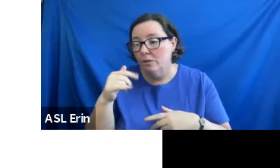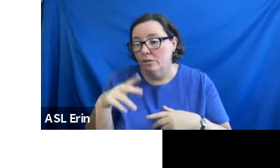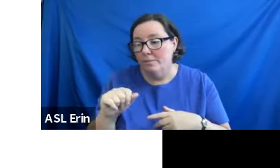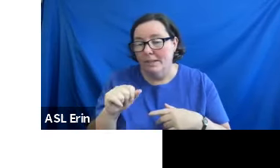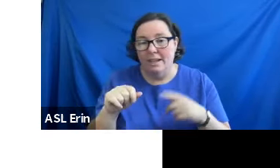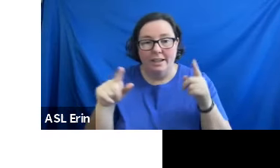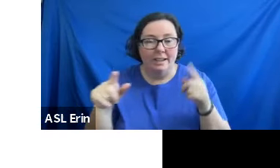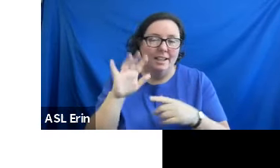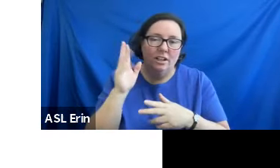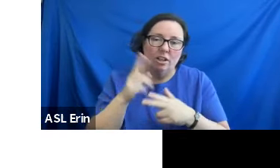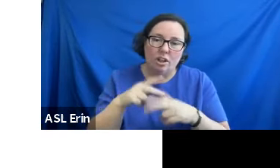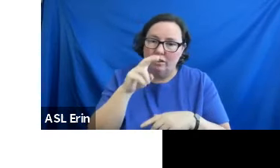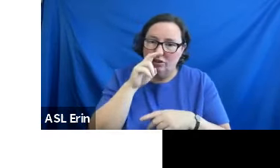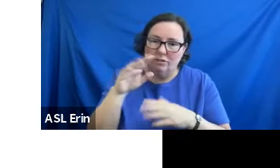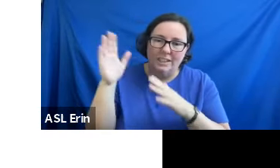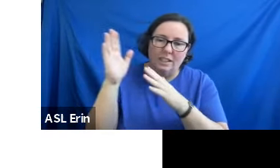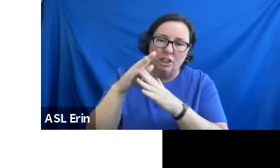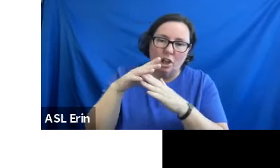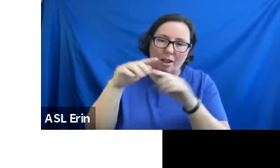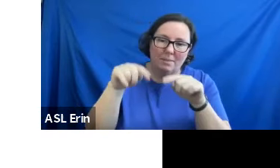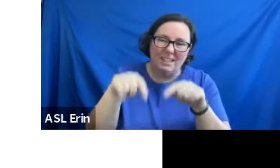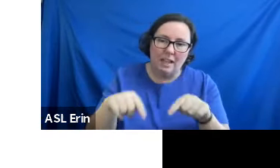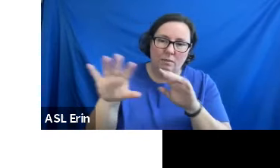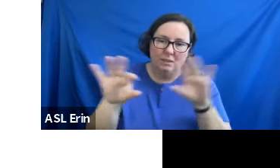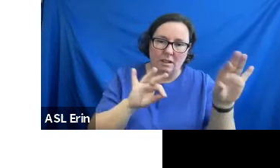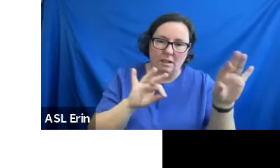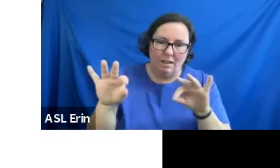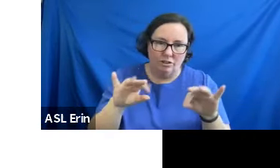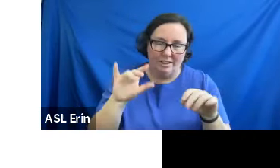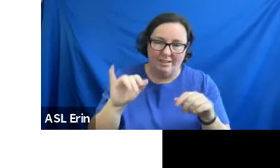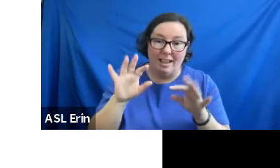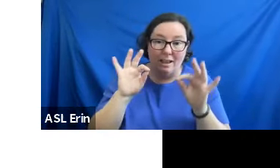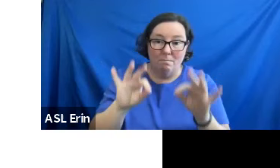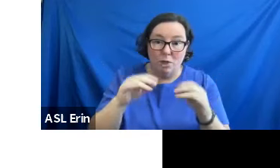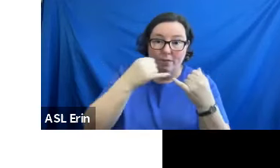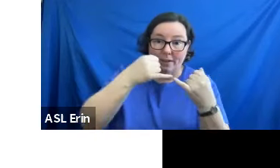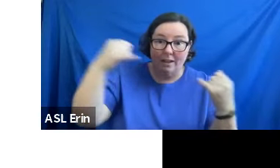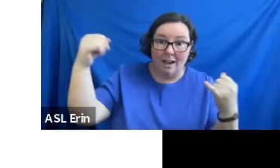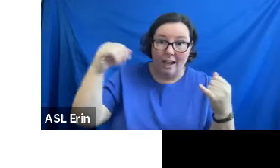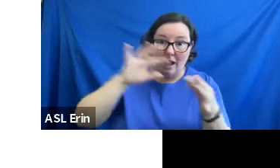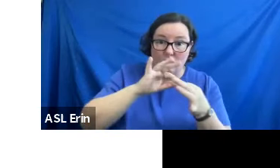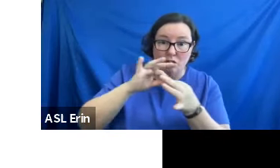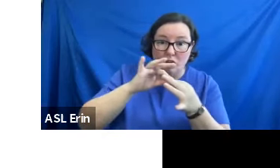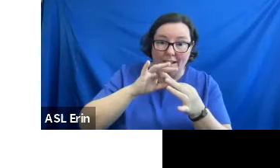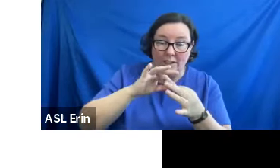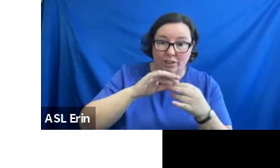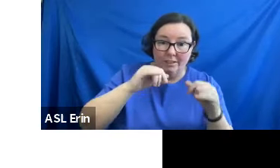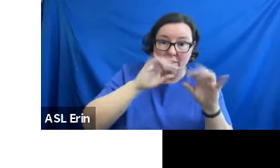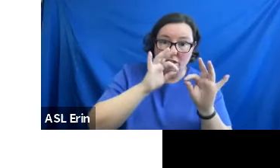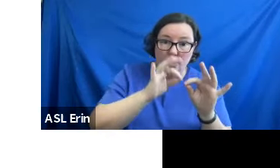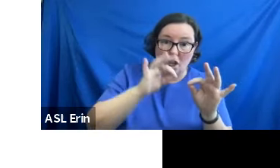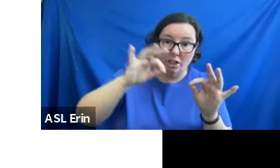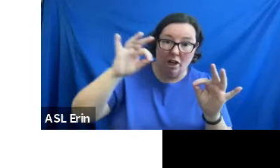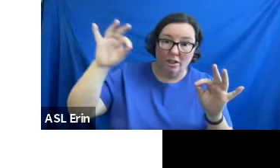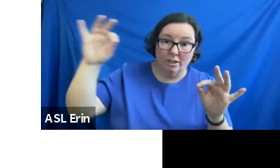strict top-down selection. Thinking back to that perfect correlation, if you believe the test is a